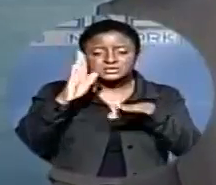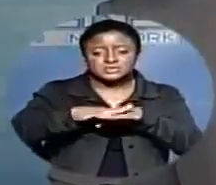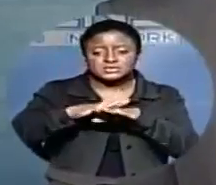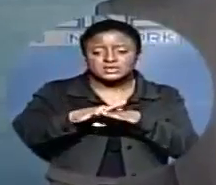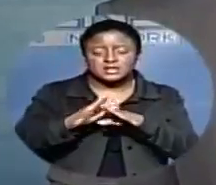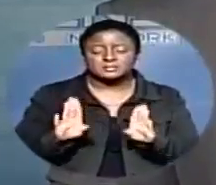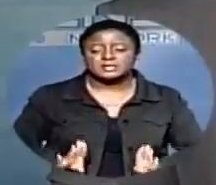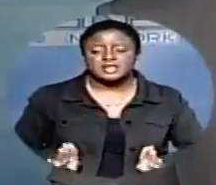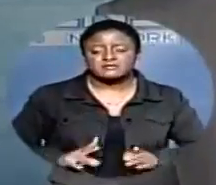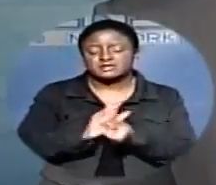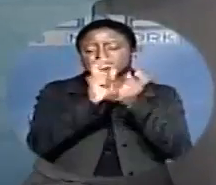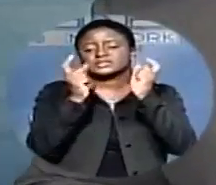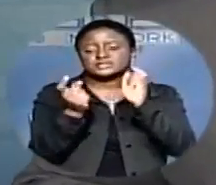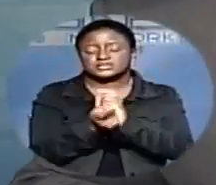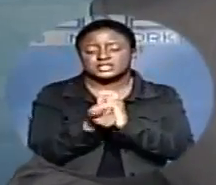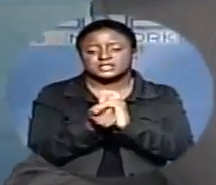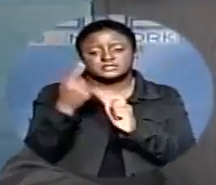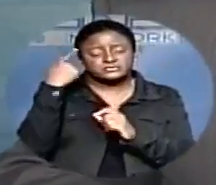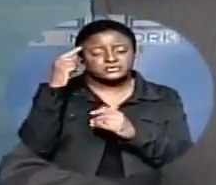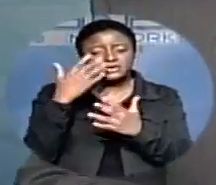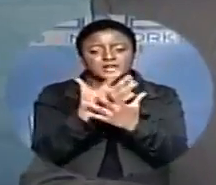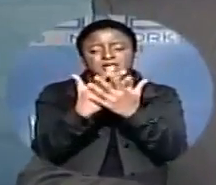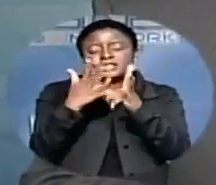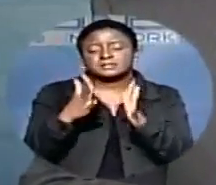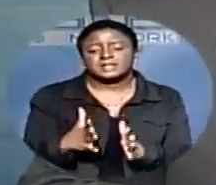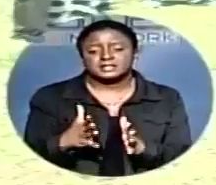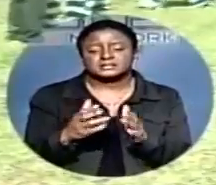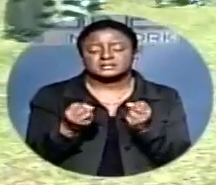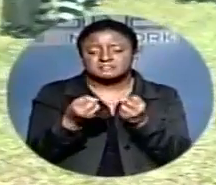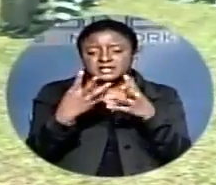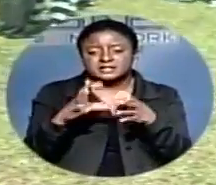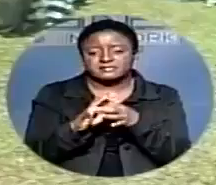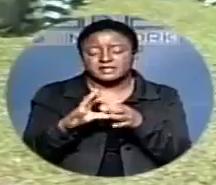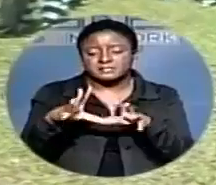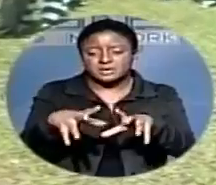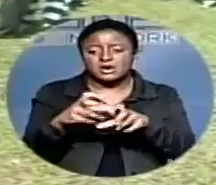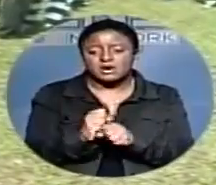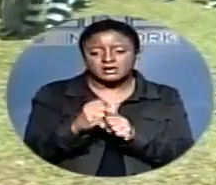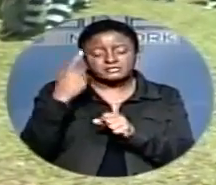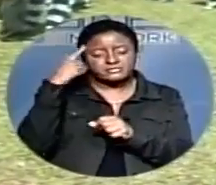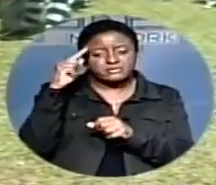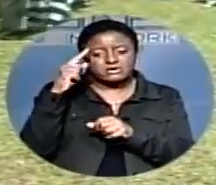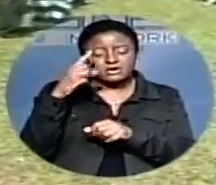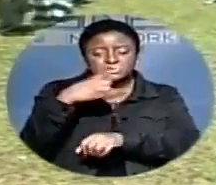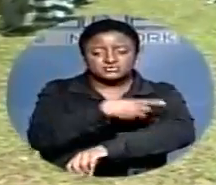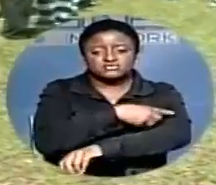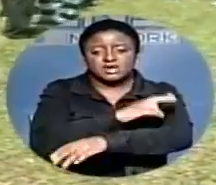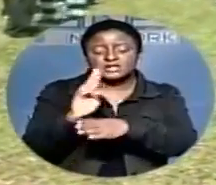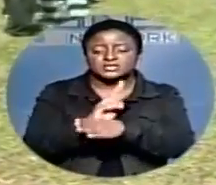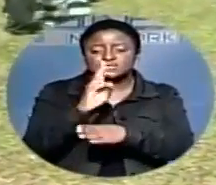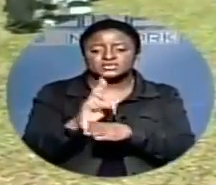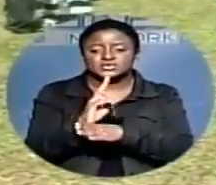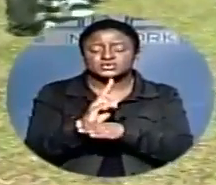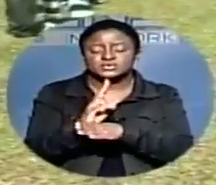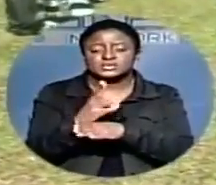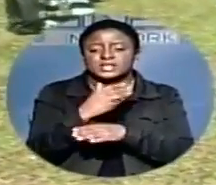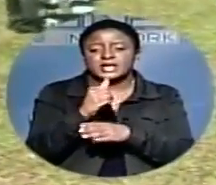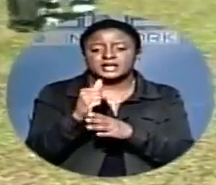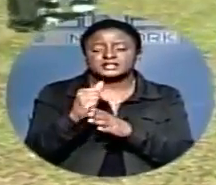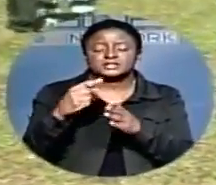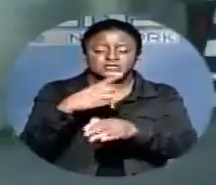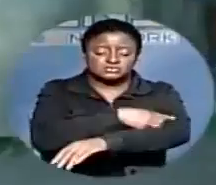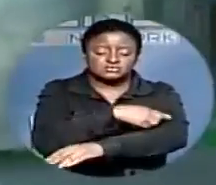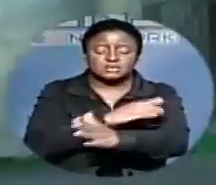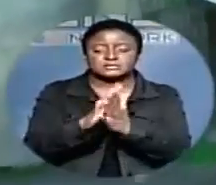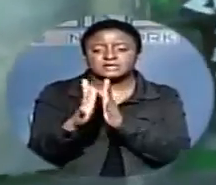drug use, possession, and trafficking. With 27% of the prison population incarcerated on drug